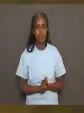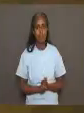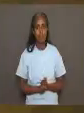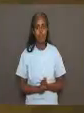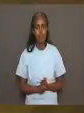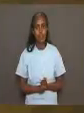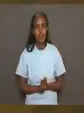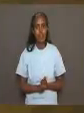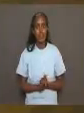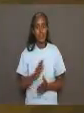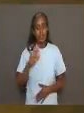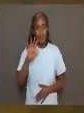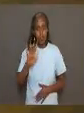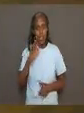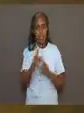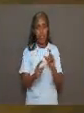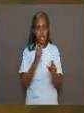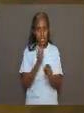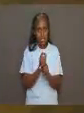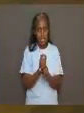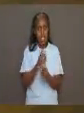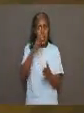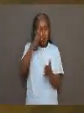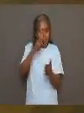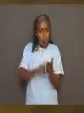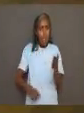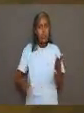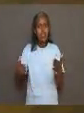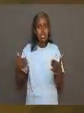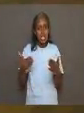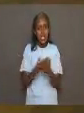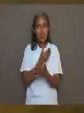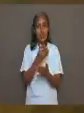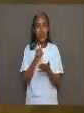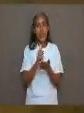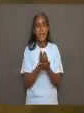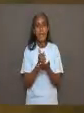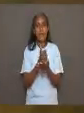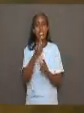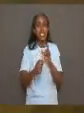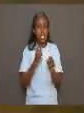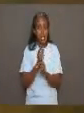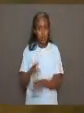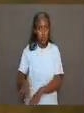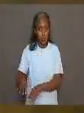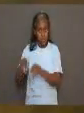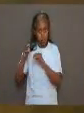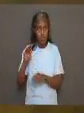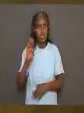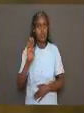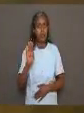In 5 years, what will the new mean age of the students be?